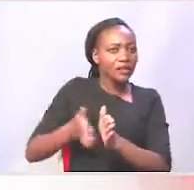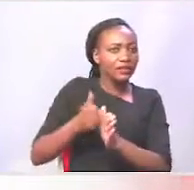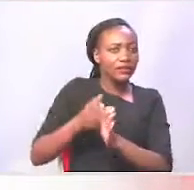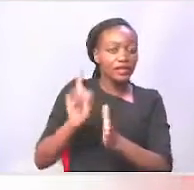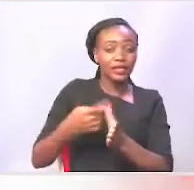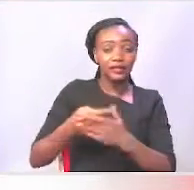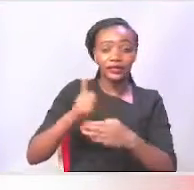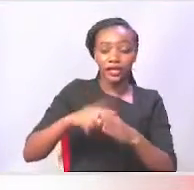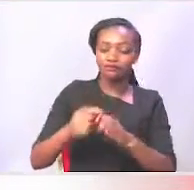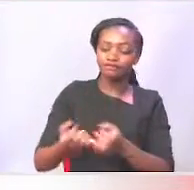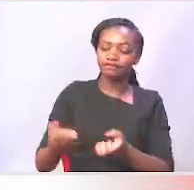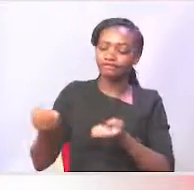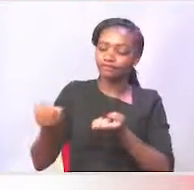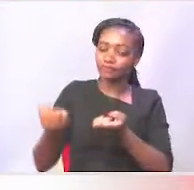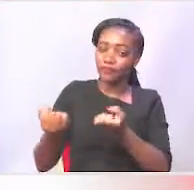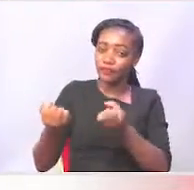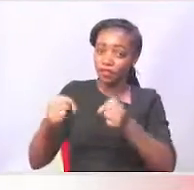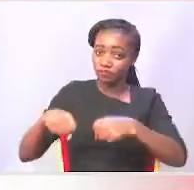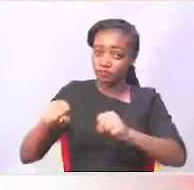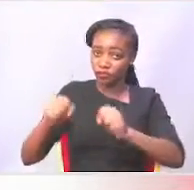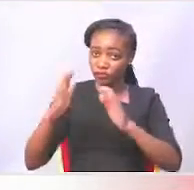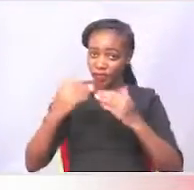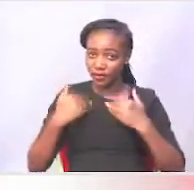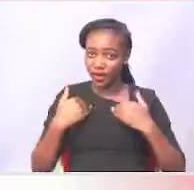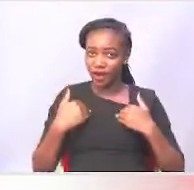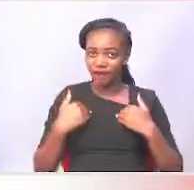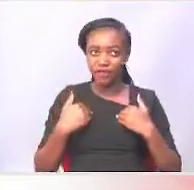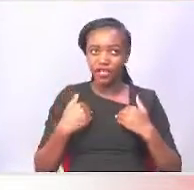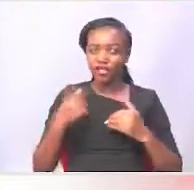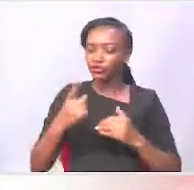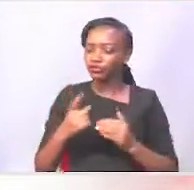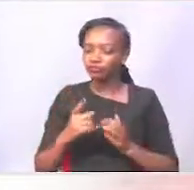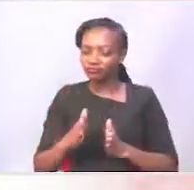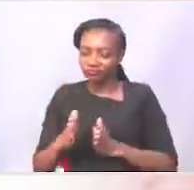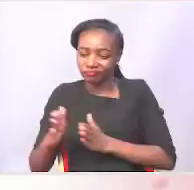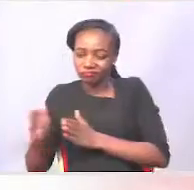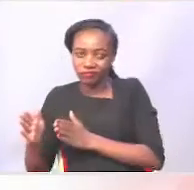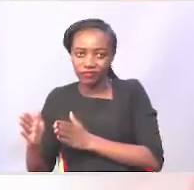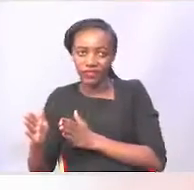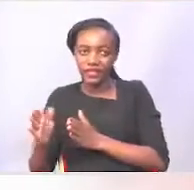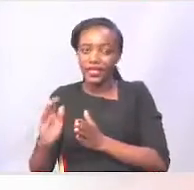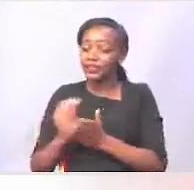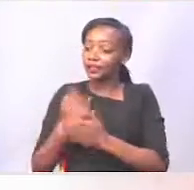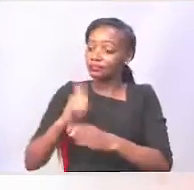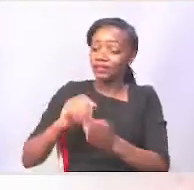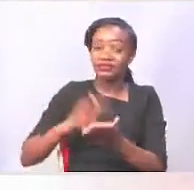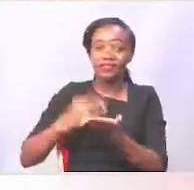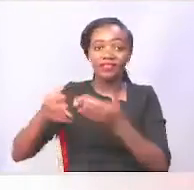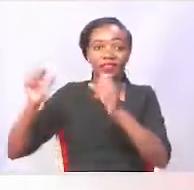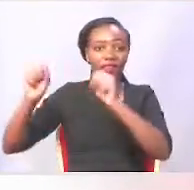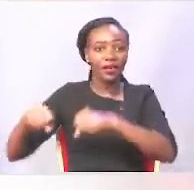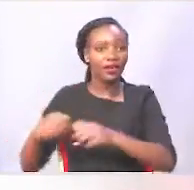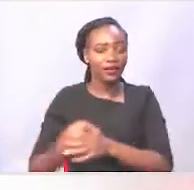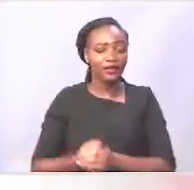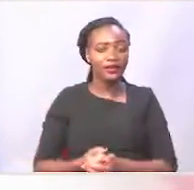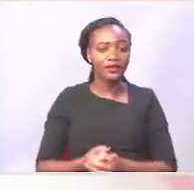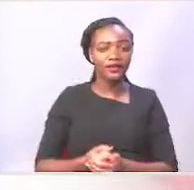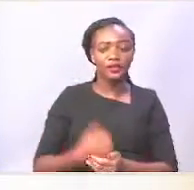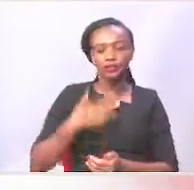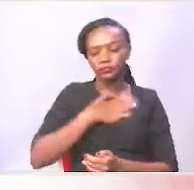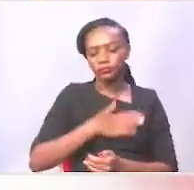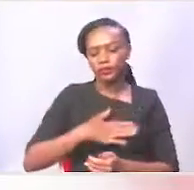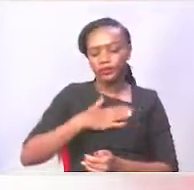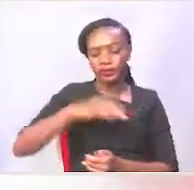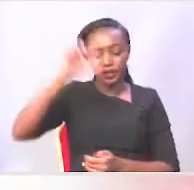pandeinajinaemod haa unapigia inabidi uende kando na maybe unaweenda kando uingie kwa mtalo tunaomba